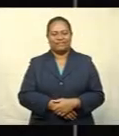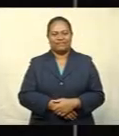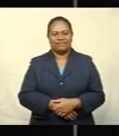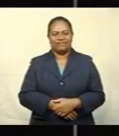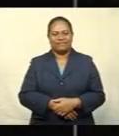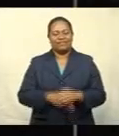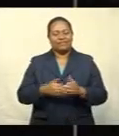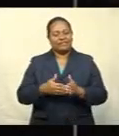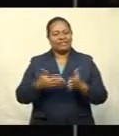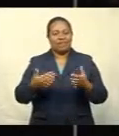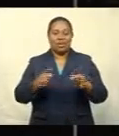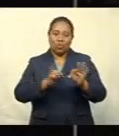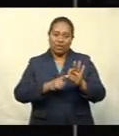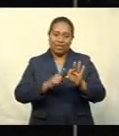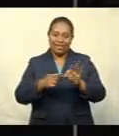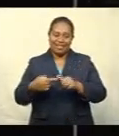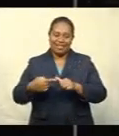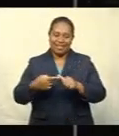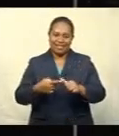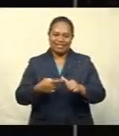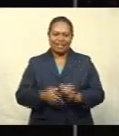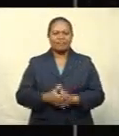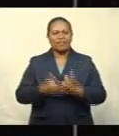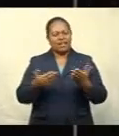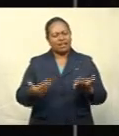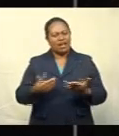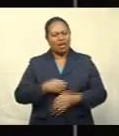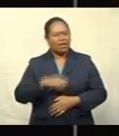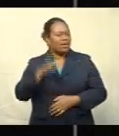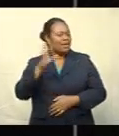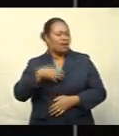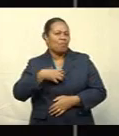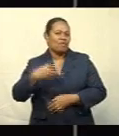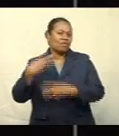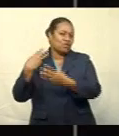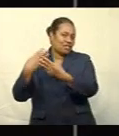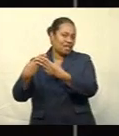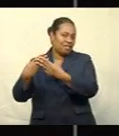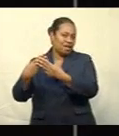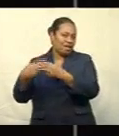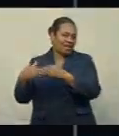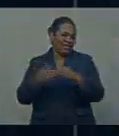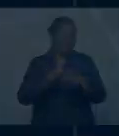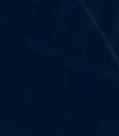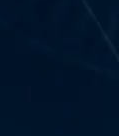In our question and answer segment tonight, we hear more from Sodelpa leader William Ngavoka.